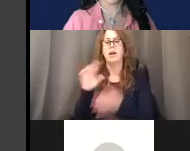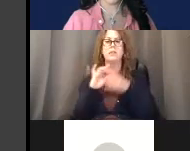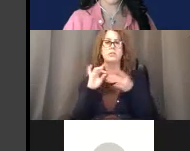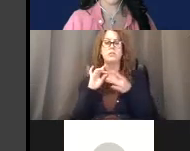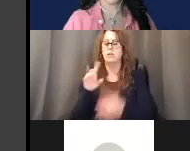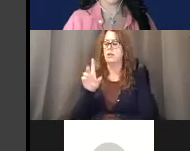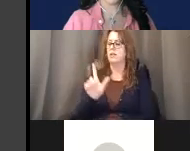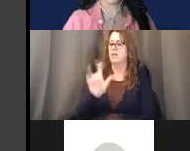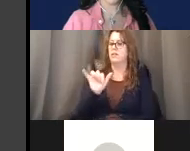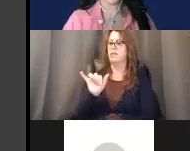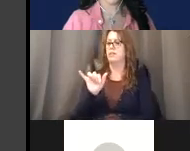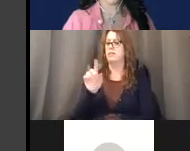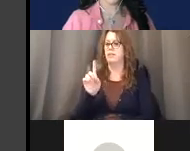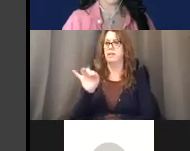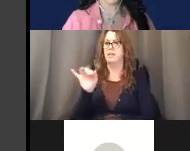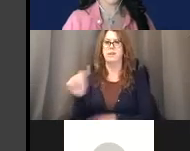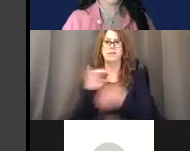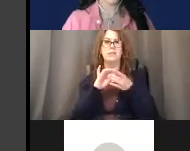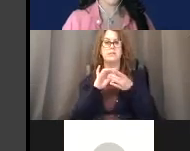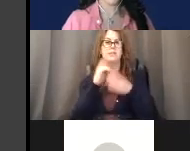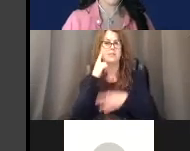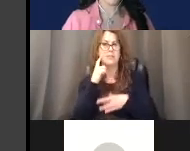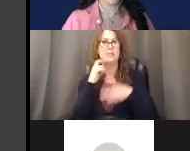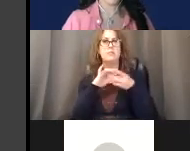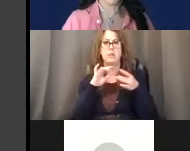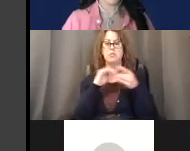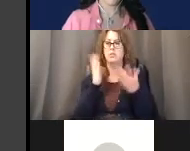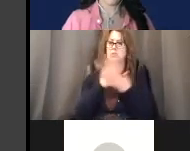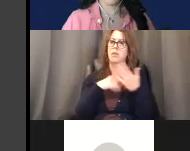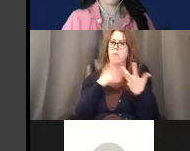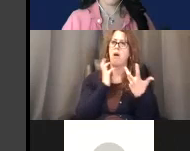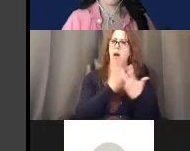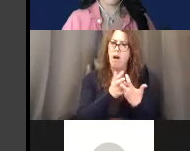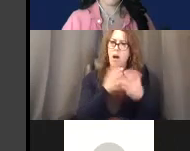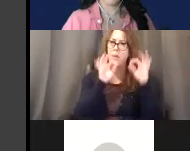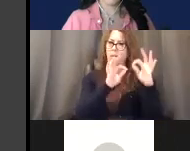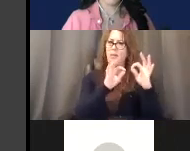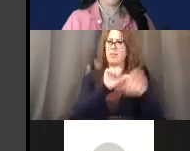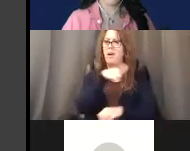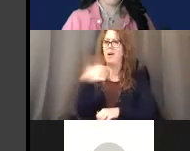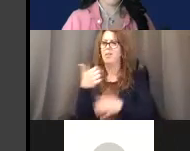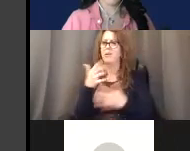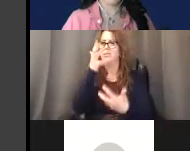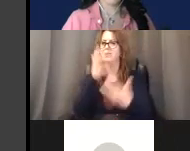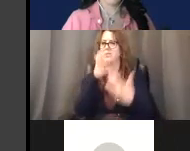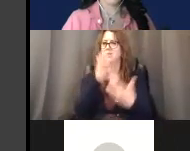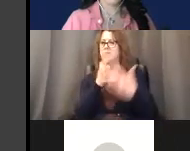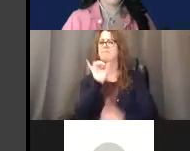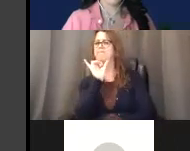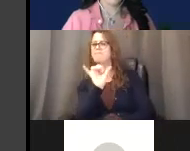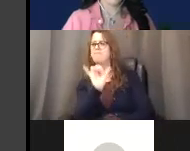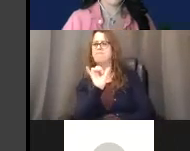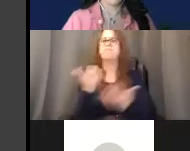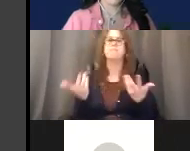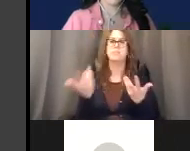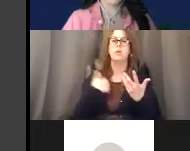you today. There are things that'll fit perfectly. Those things you'll say, huh, but what we're saying is use these opportunities because we're all trying to get